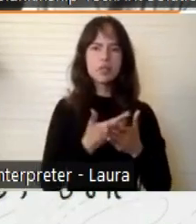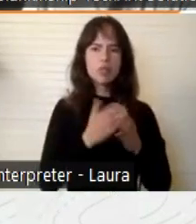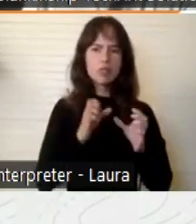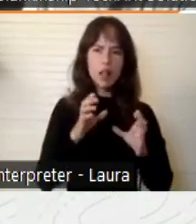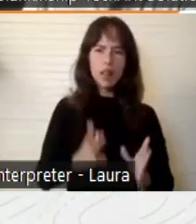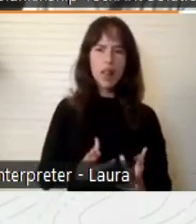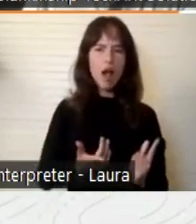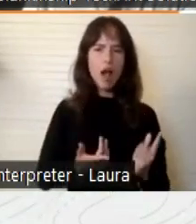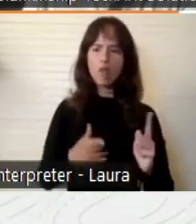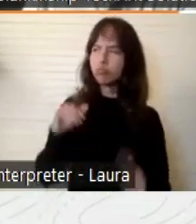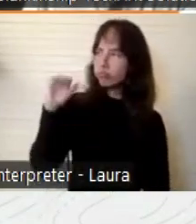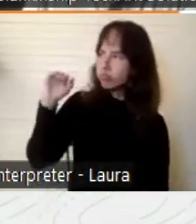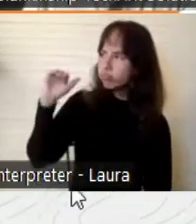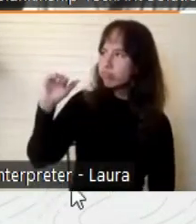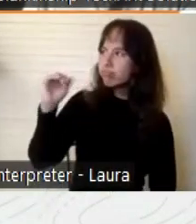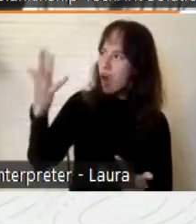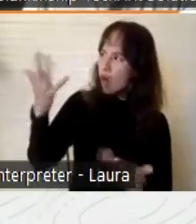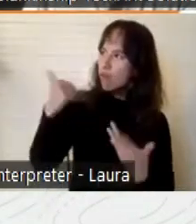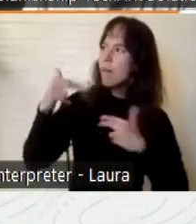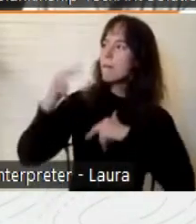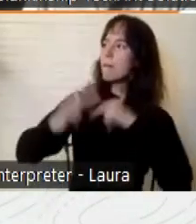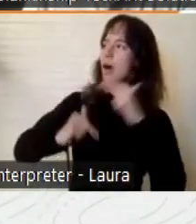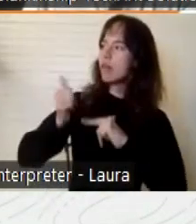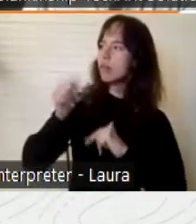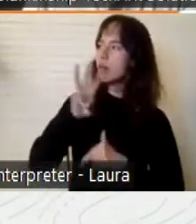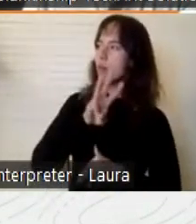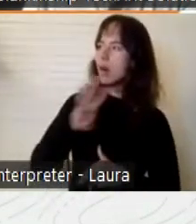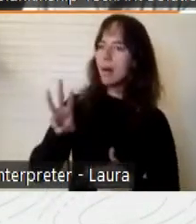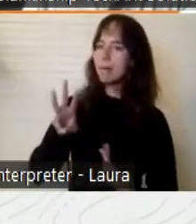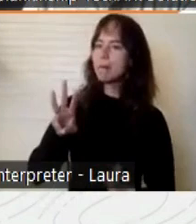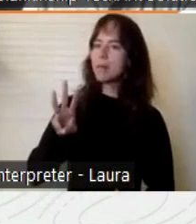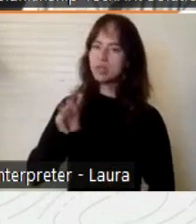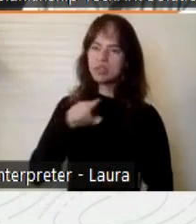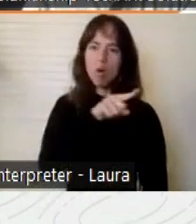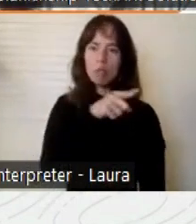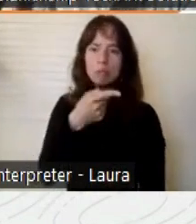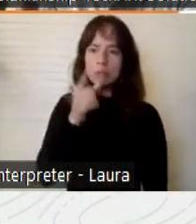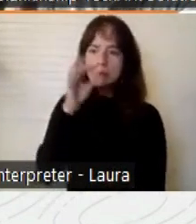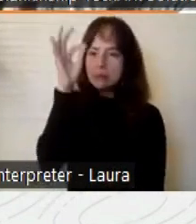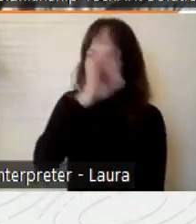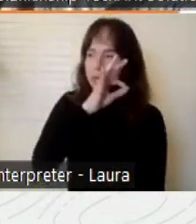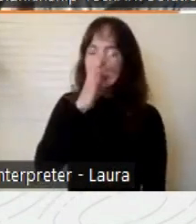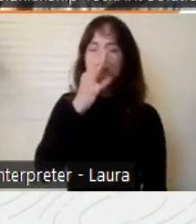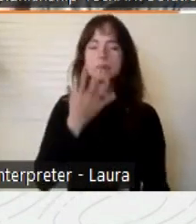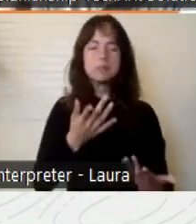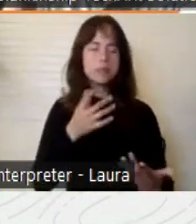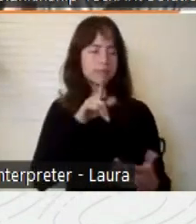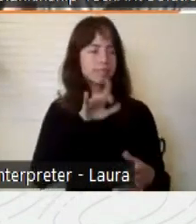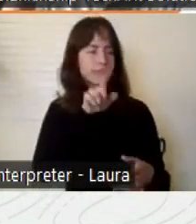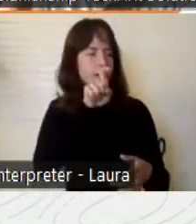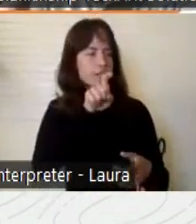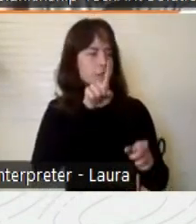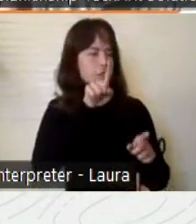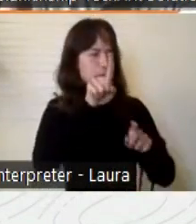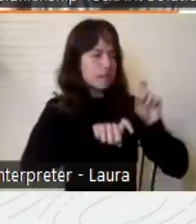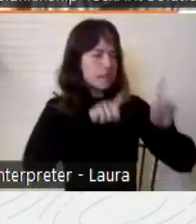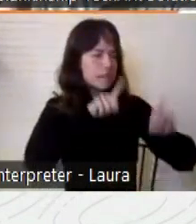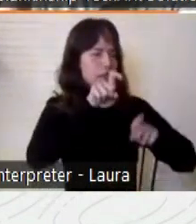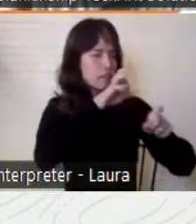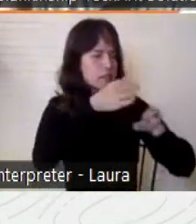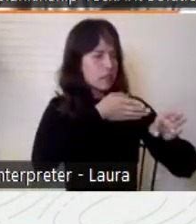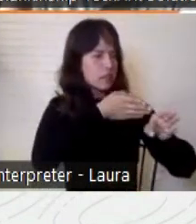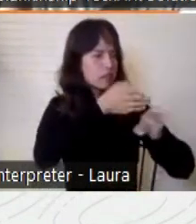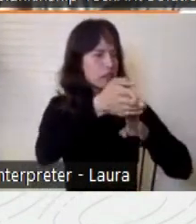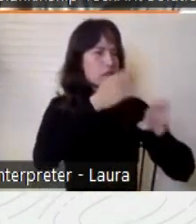So there's an element of having to teach yourself or ask a lot of questions about the industry so that you can effectively do the job for